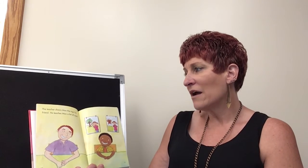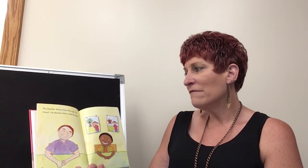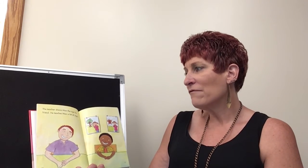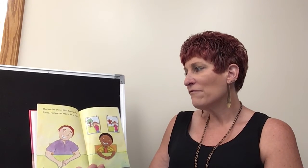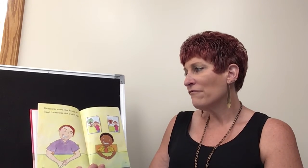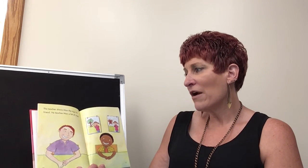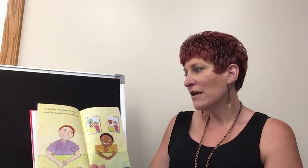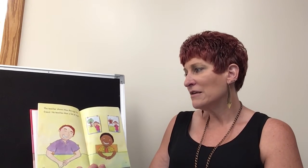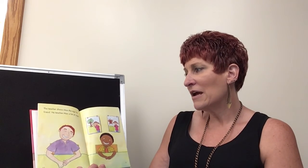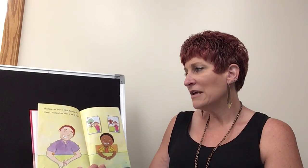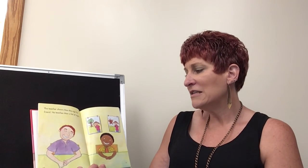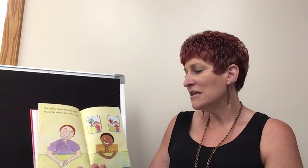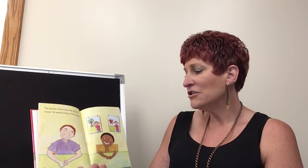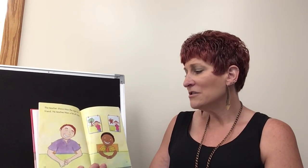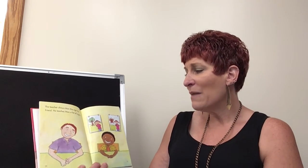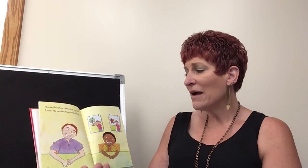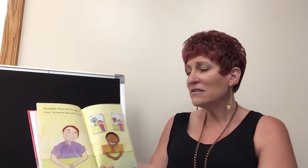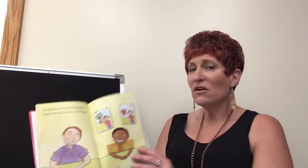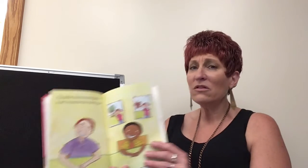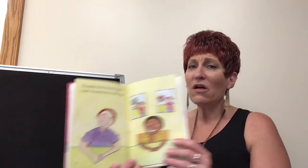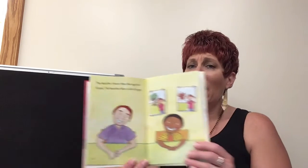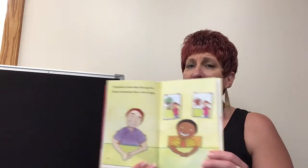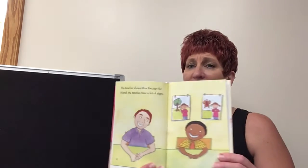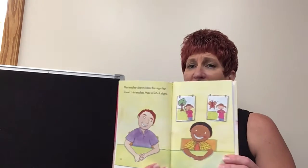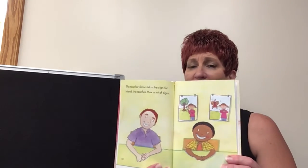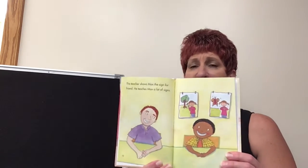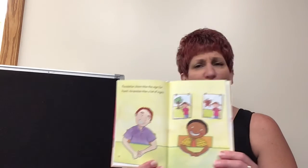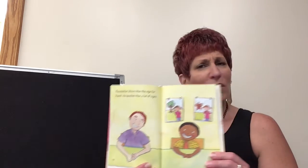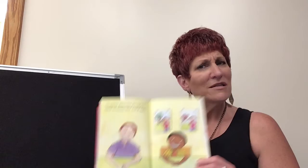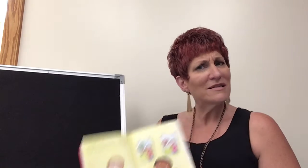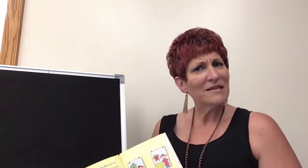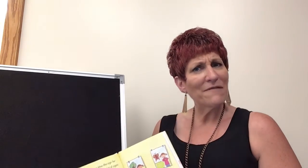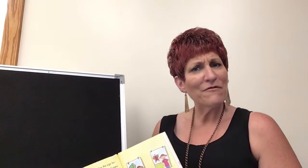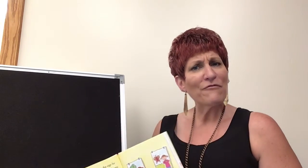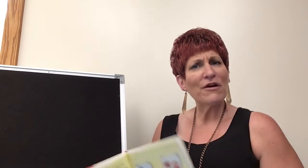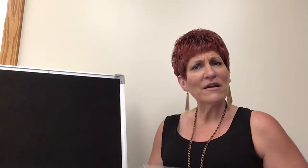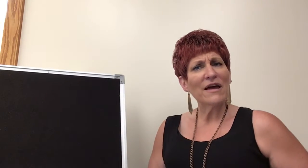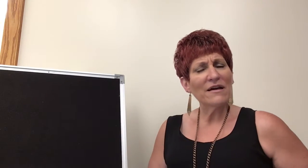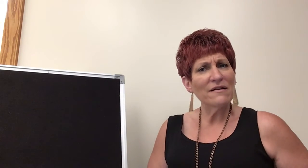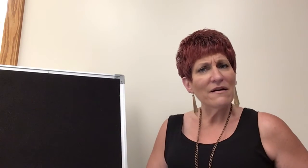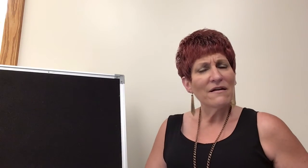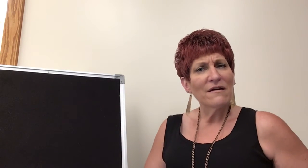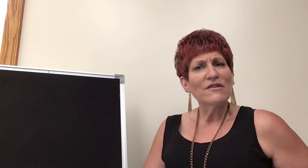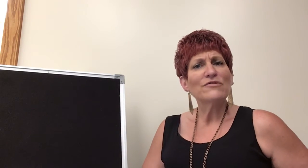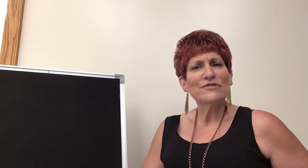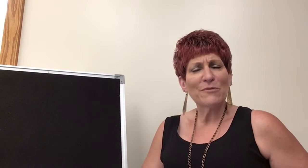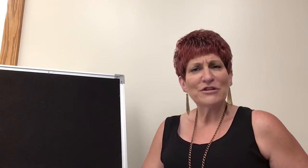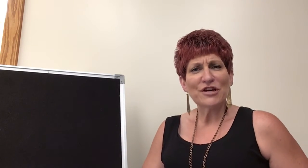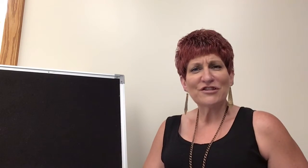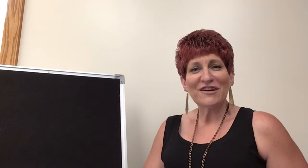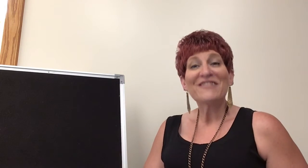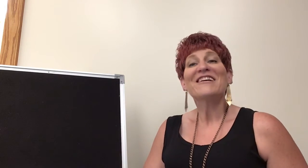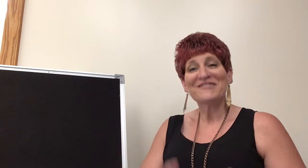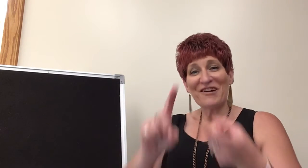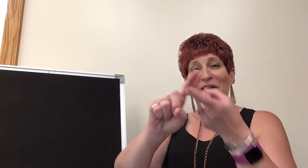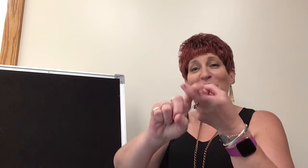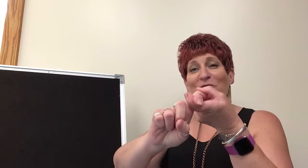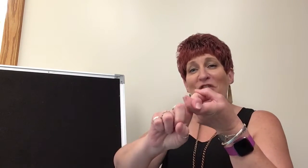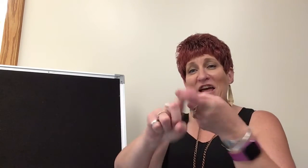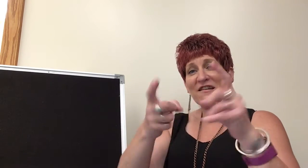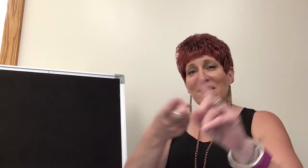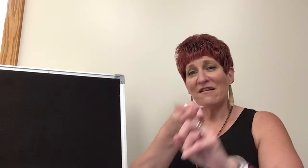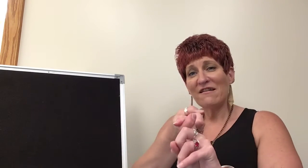the sign for friend, and he teaches Max a lot of signs. So what is the sign for friend again? You tell me, JJ. That's